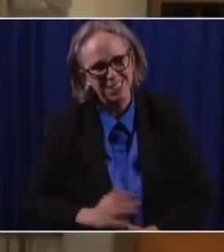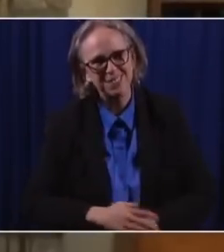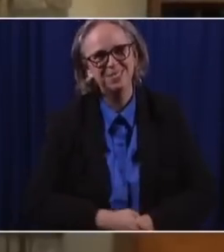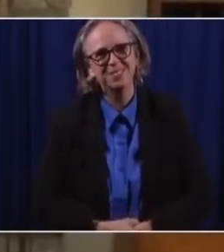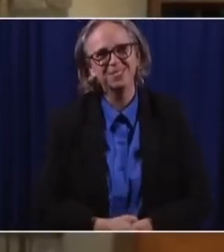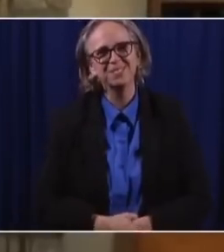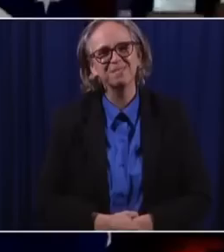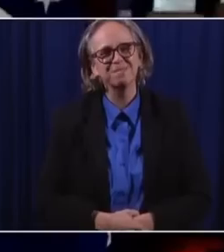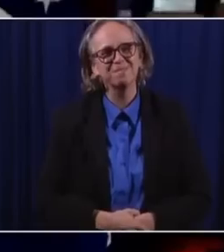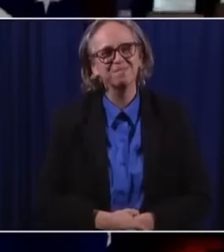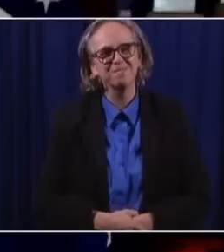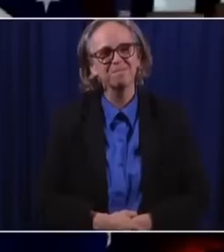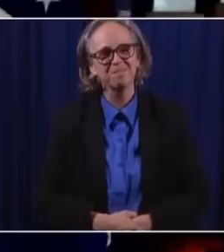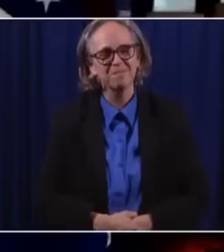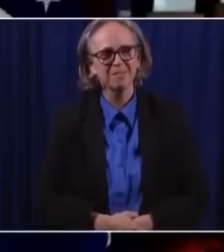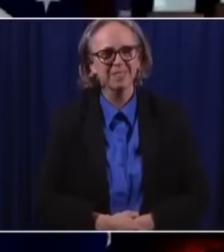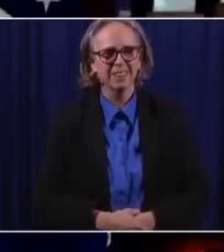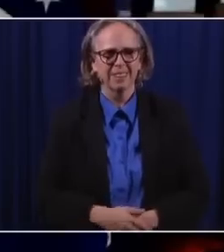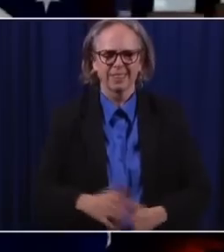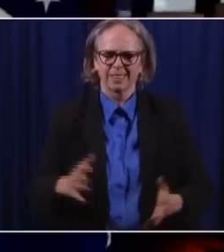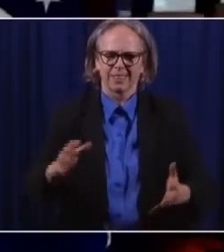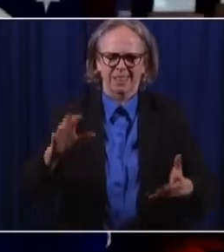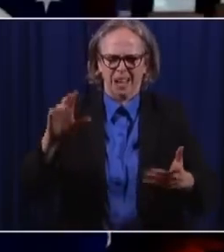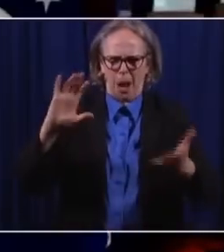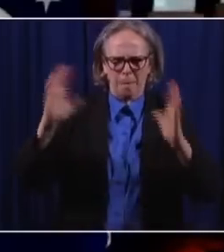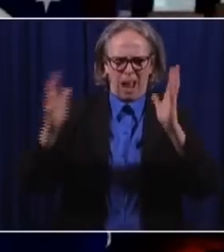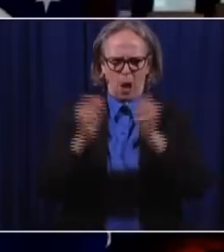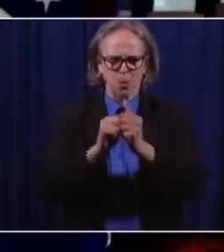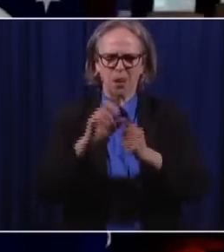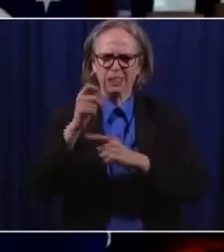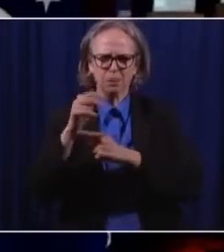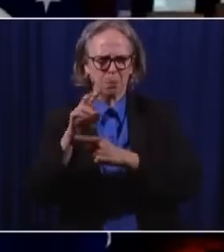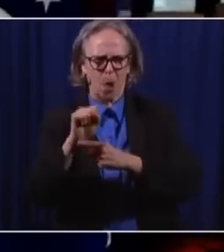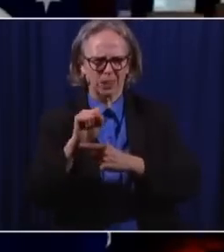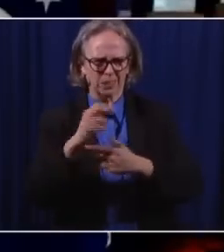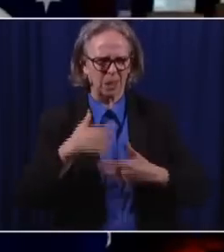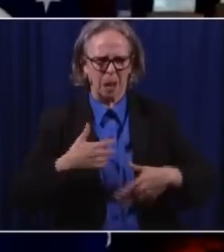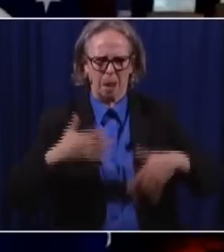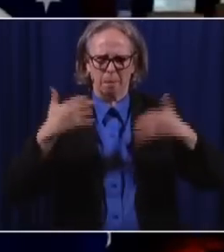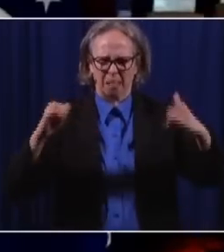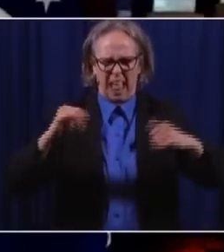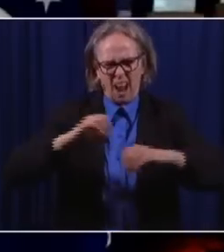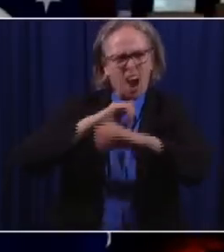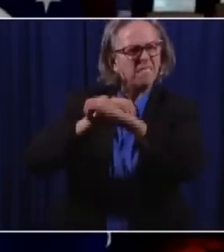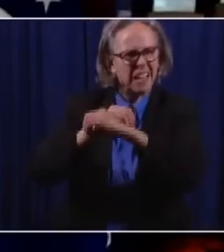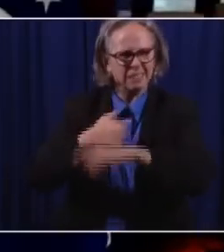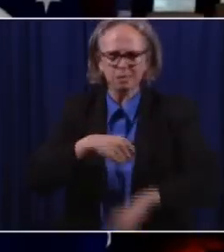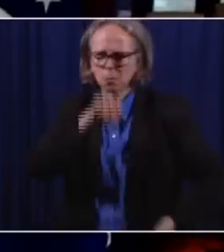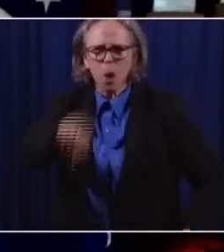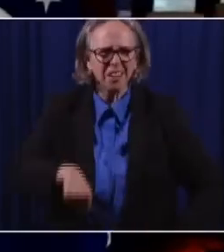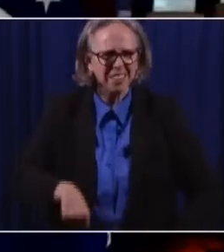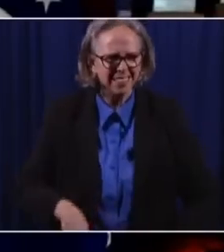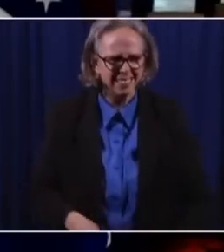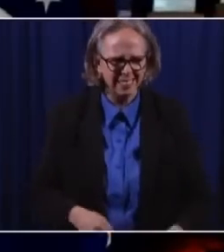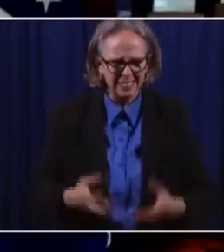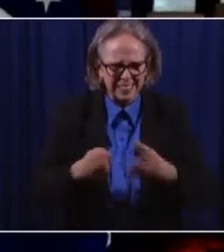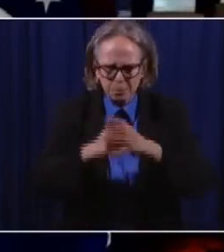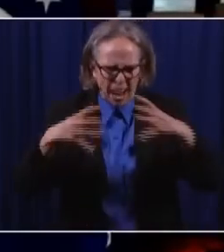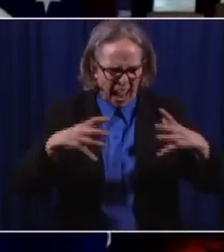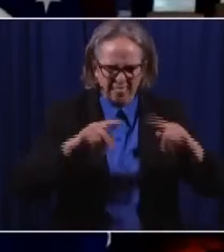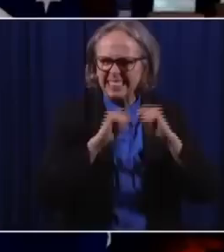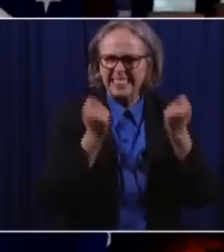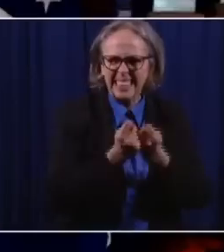I love the sports metaphor. We're going to play offense. We've got an expanded team This is a great team